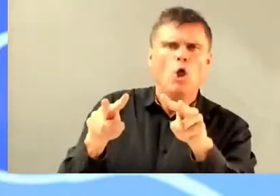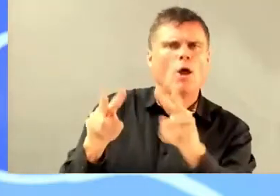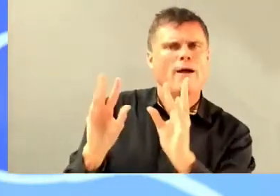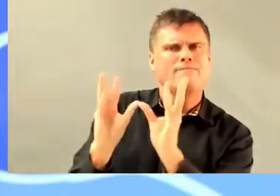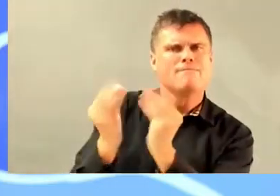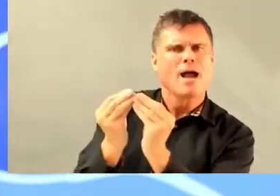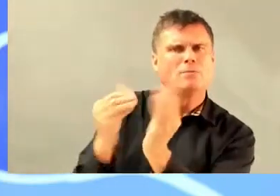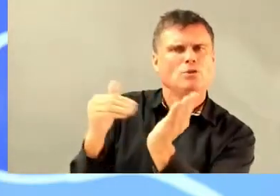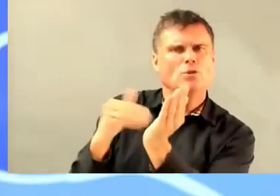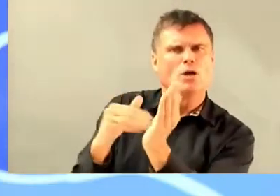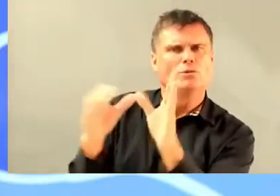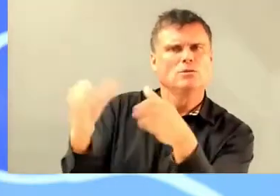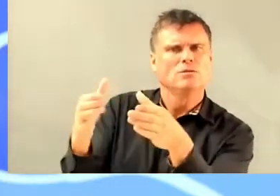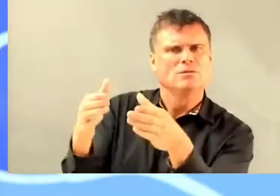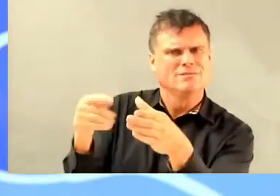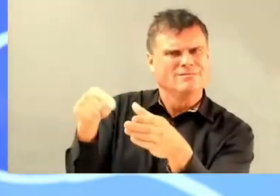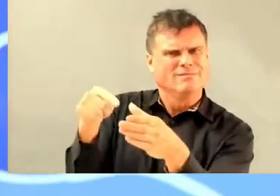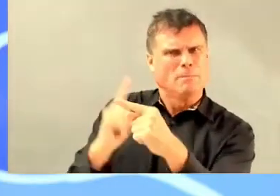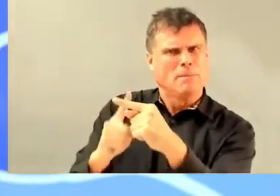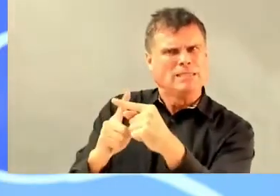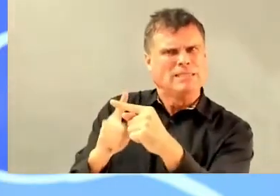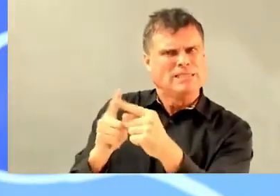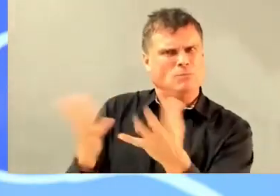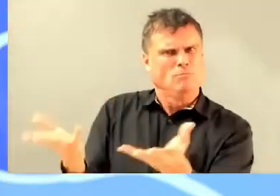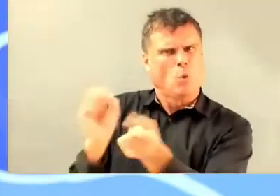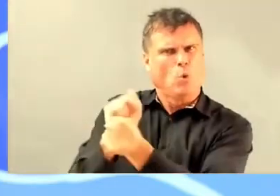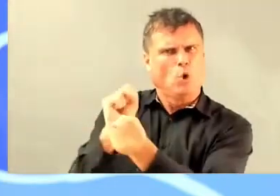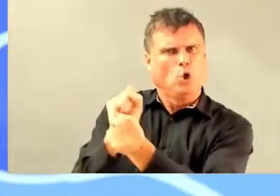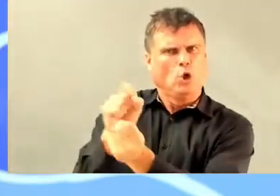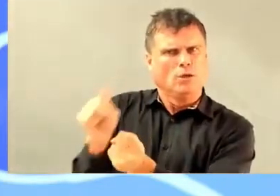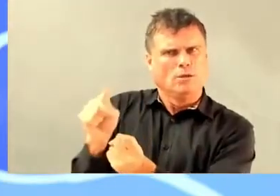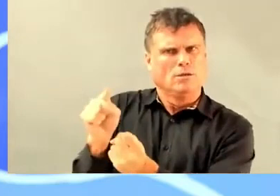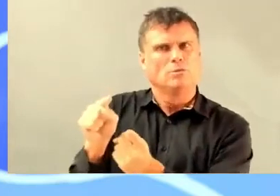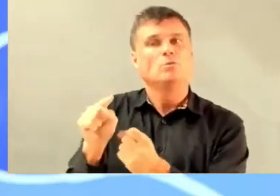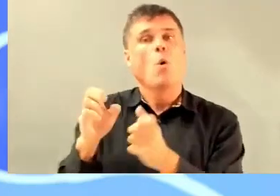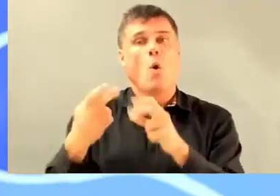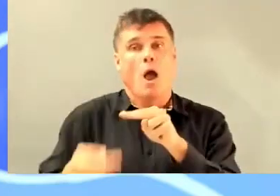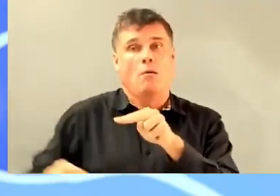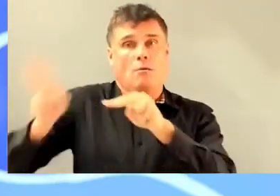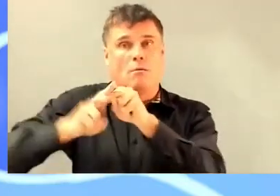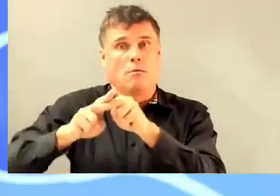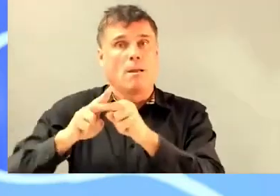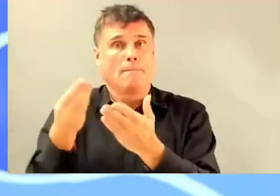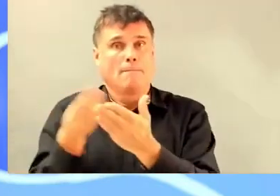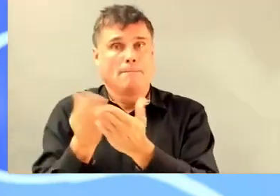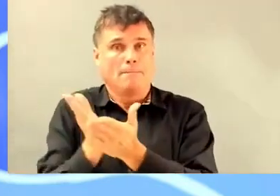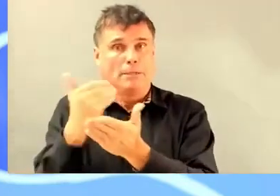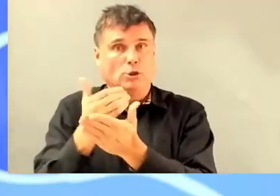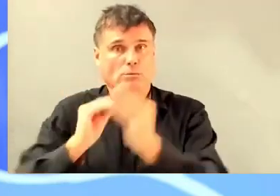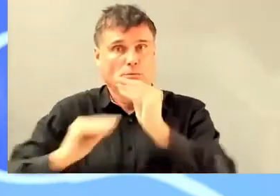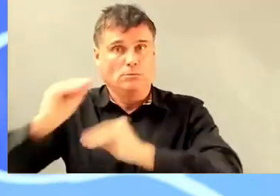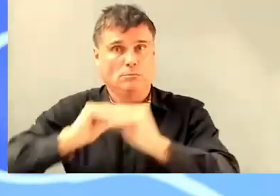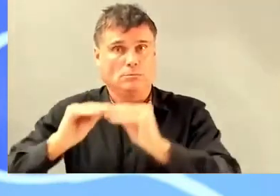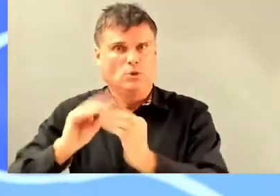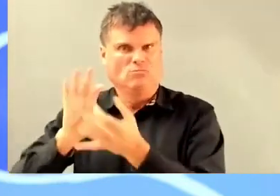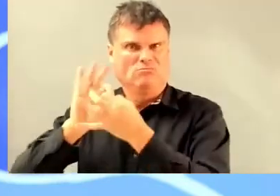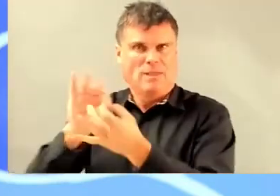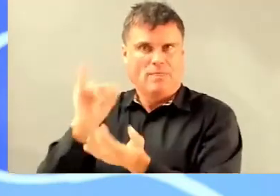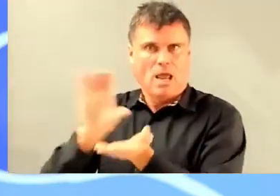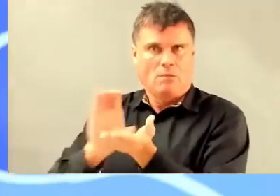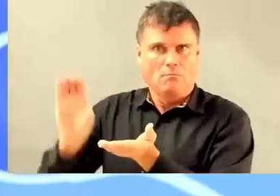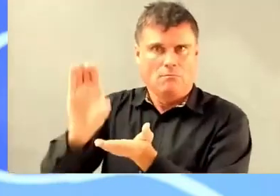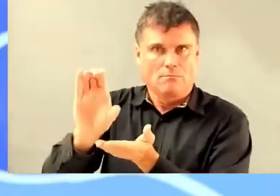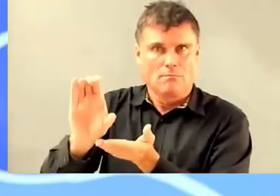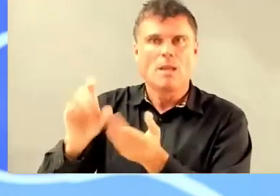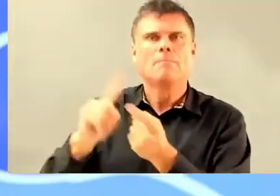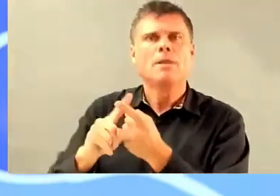is a huge component to strengthening the primary care in this province, and improving the ability of foreign-trained doctors to come to British